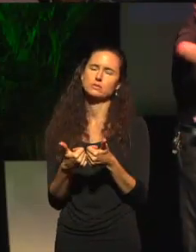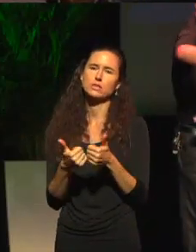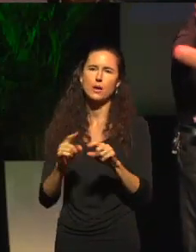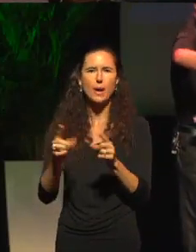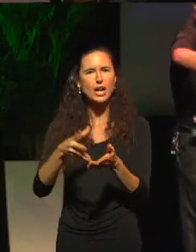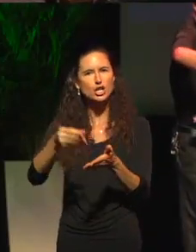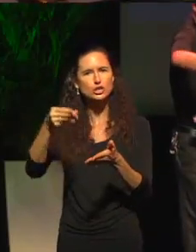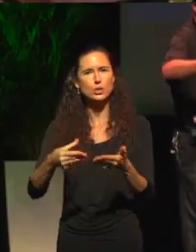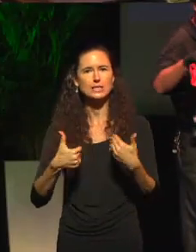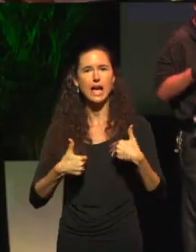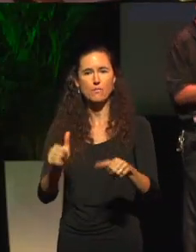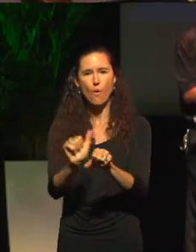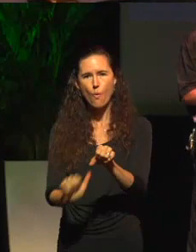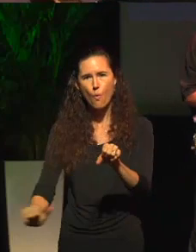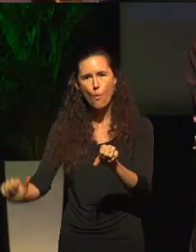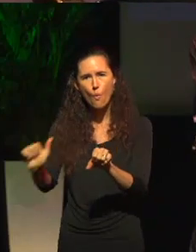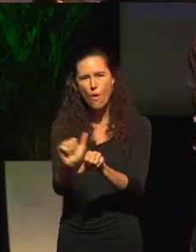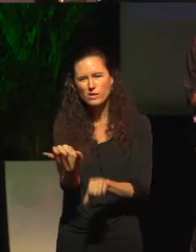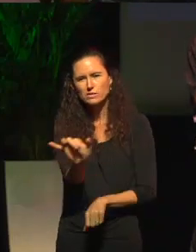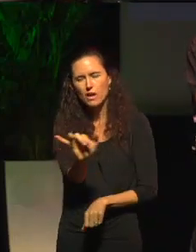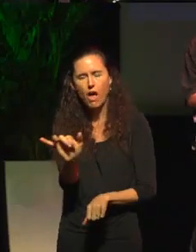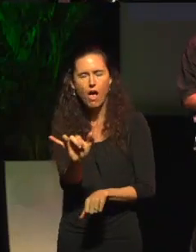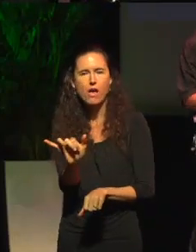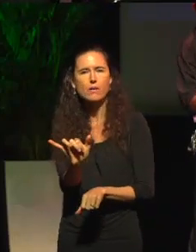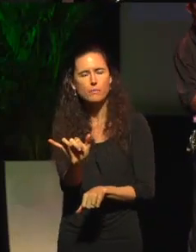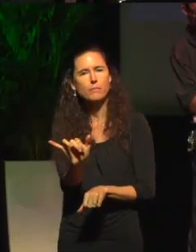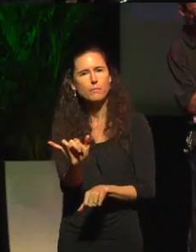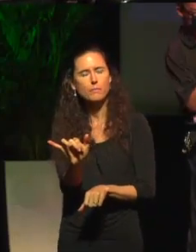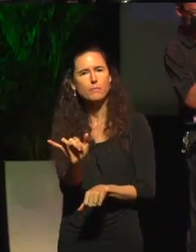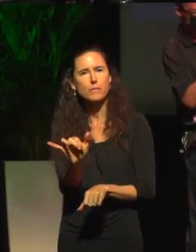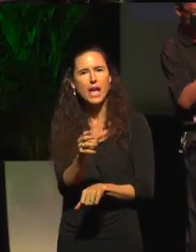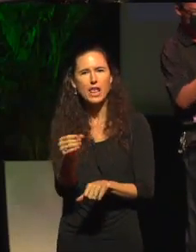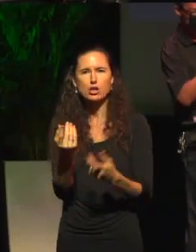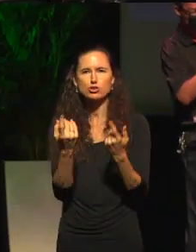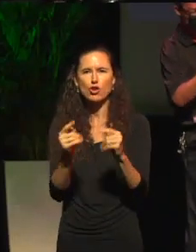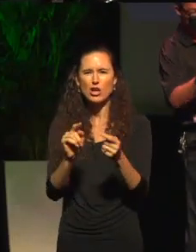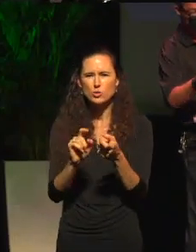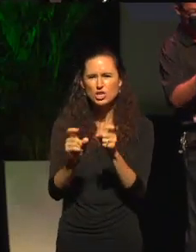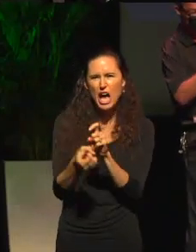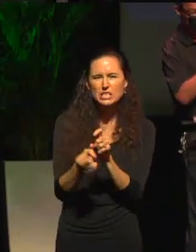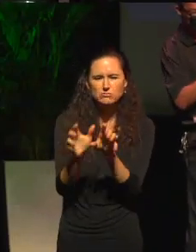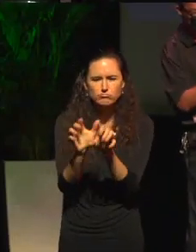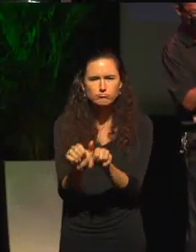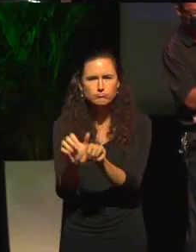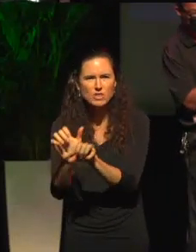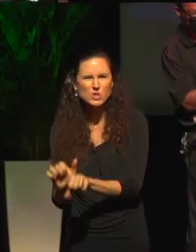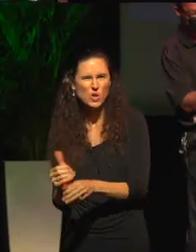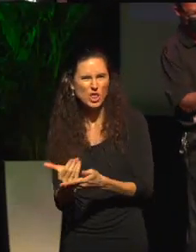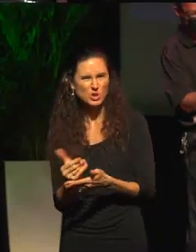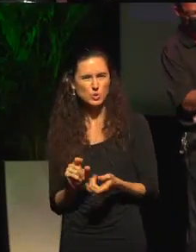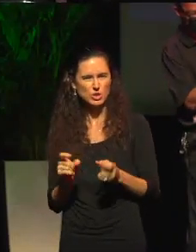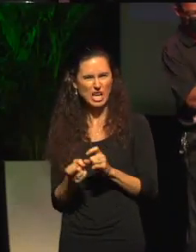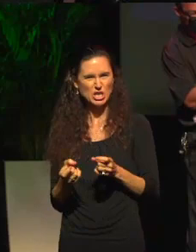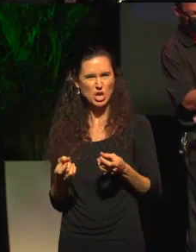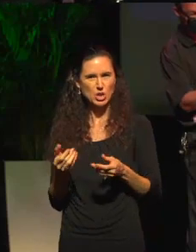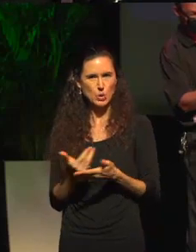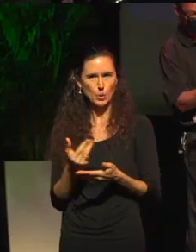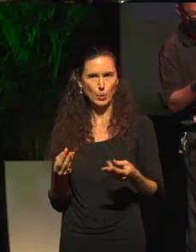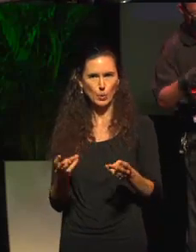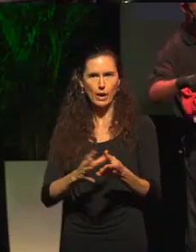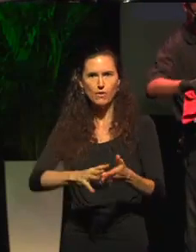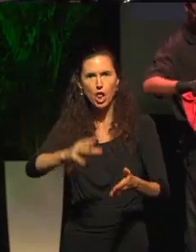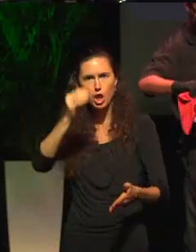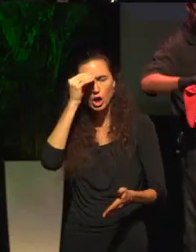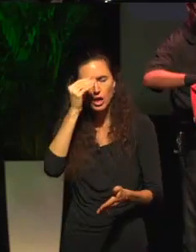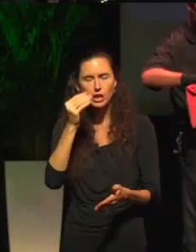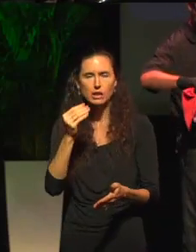students have been working just as hard as ever, and they're adjusting to all of these new changes in the new ways of learning on top of everything else